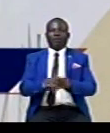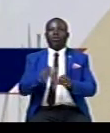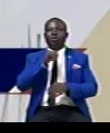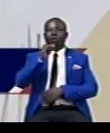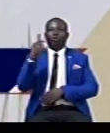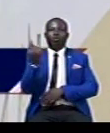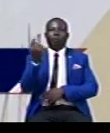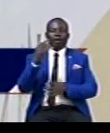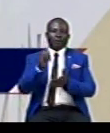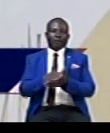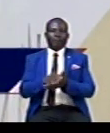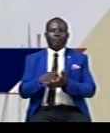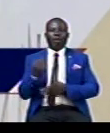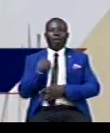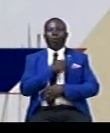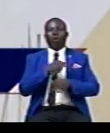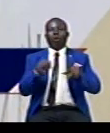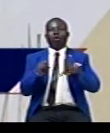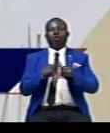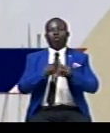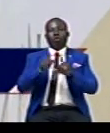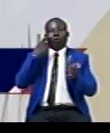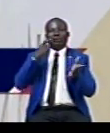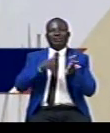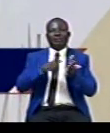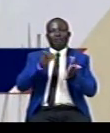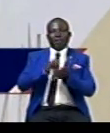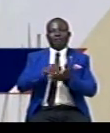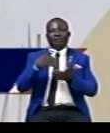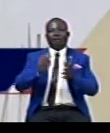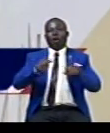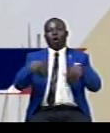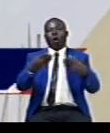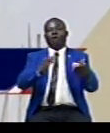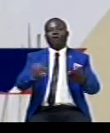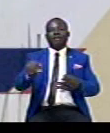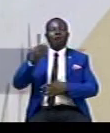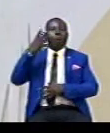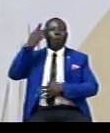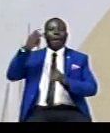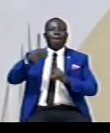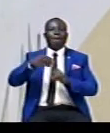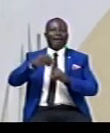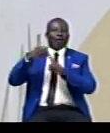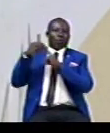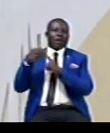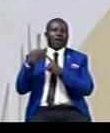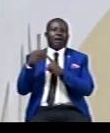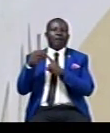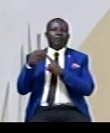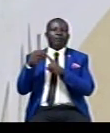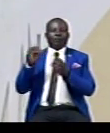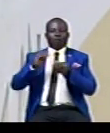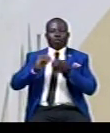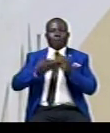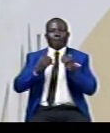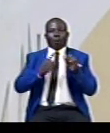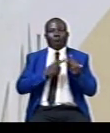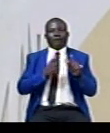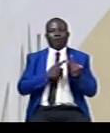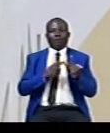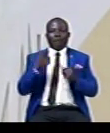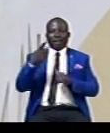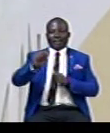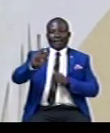only that, we also notice that the offerings were peculiar. Number one, the